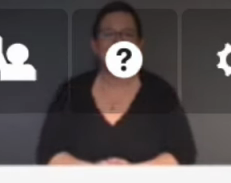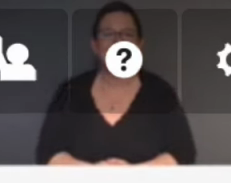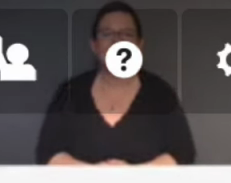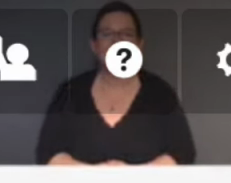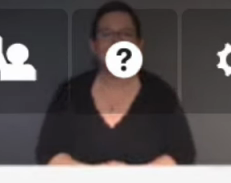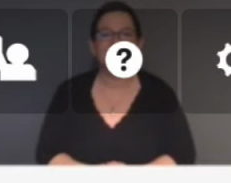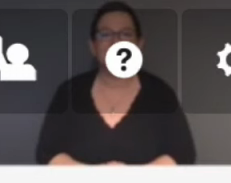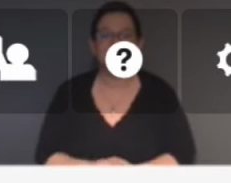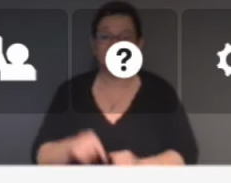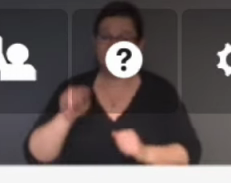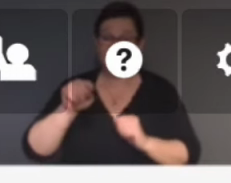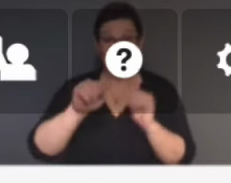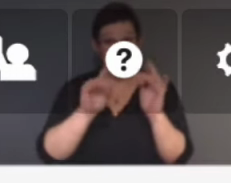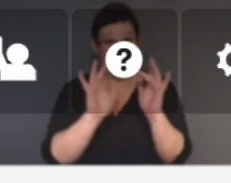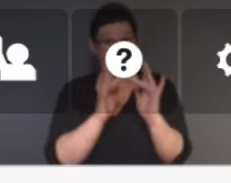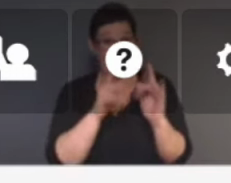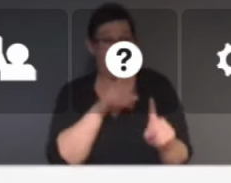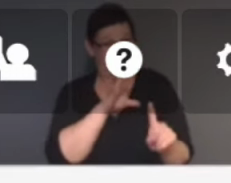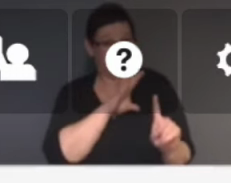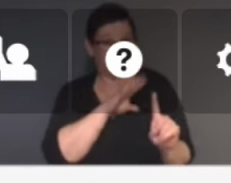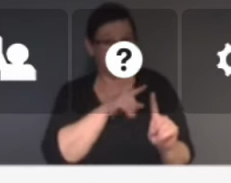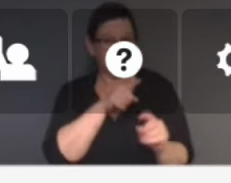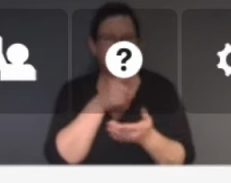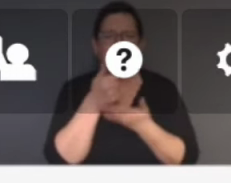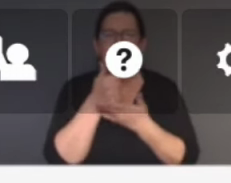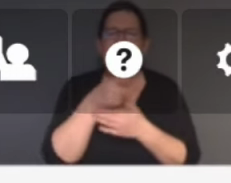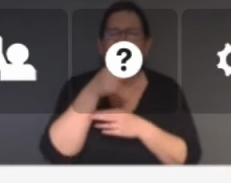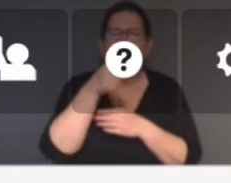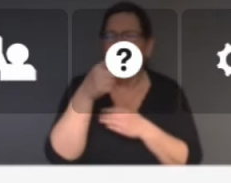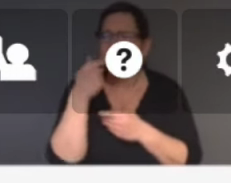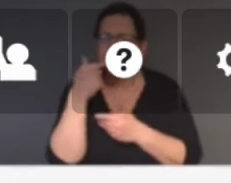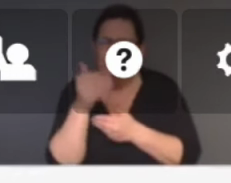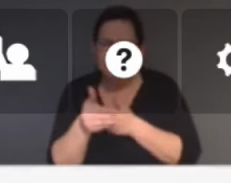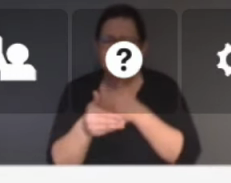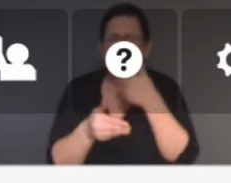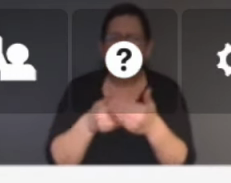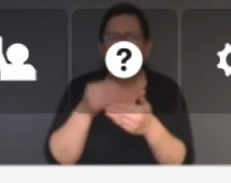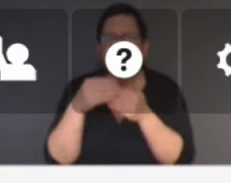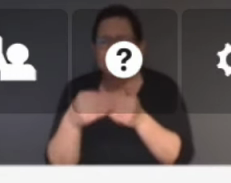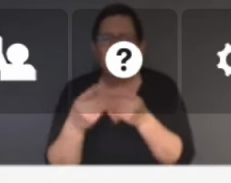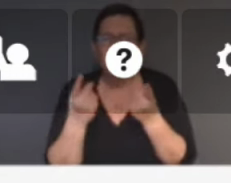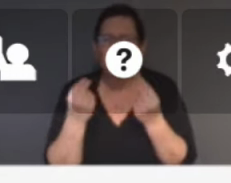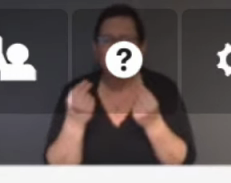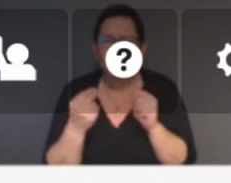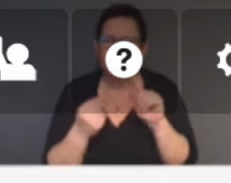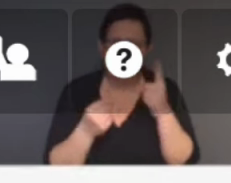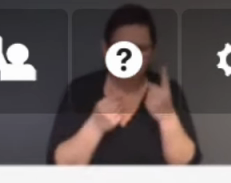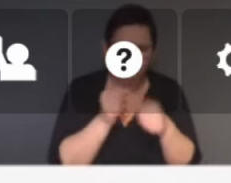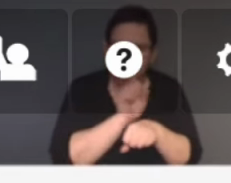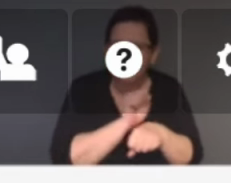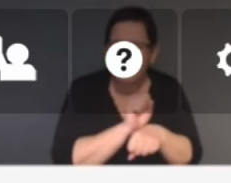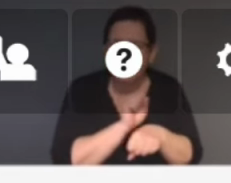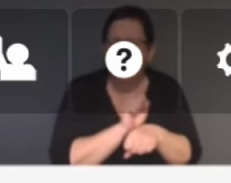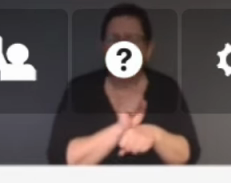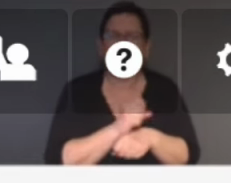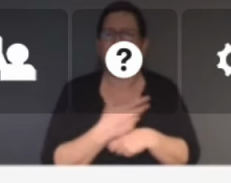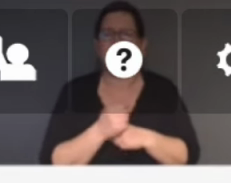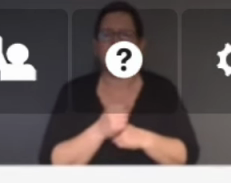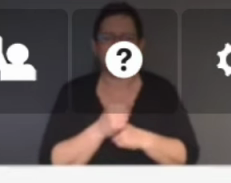taxes, introduction to completing a basic tax return, the purpose of taxes, and much